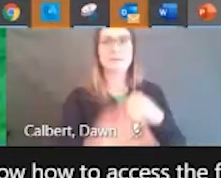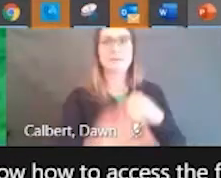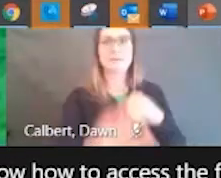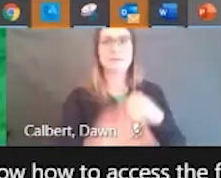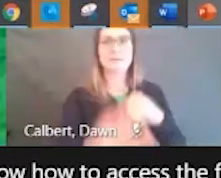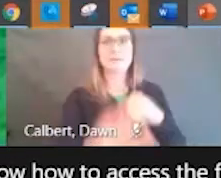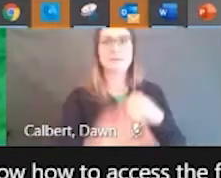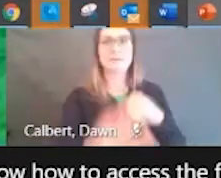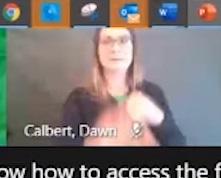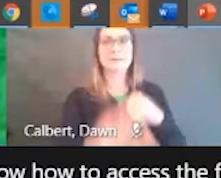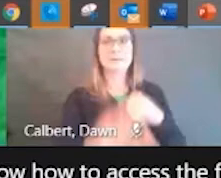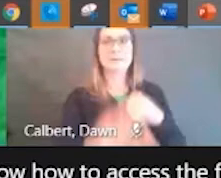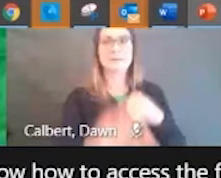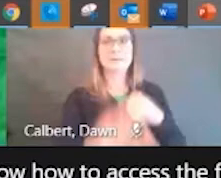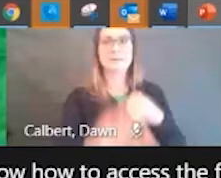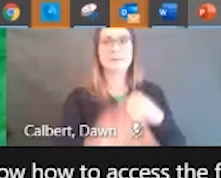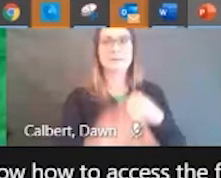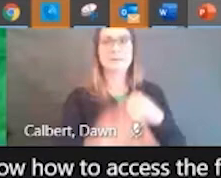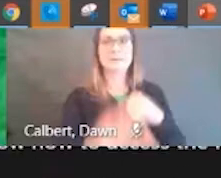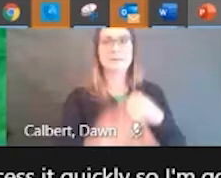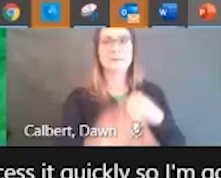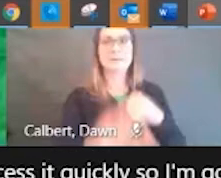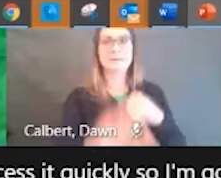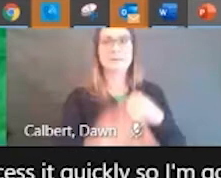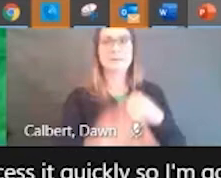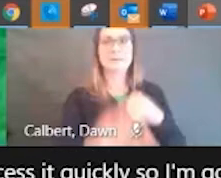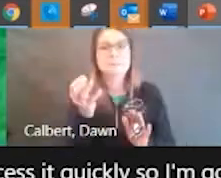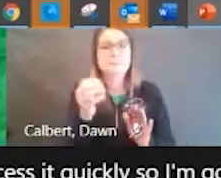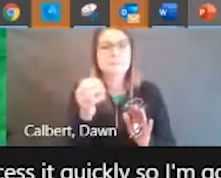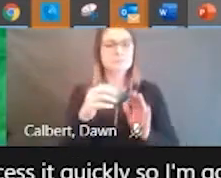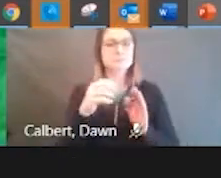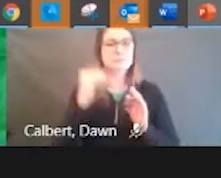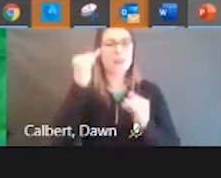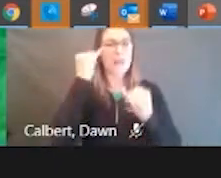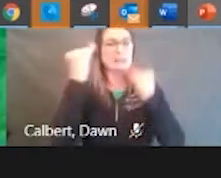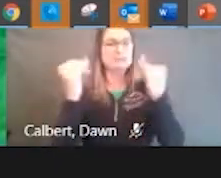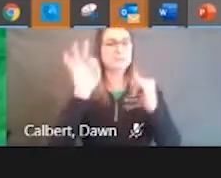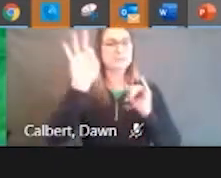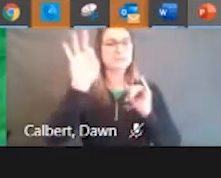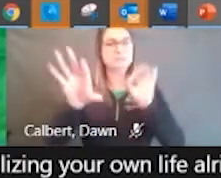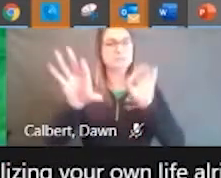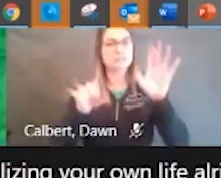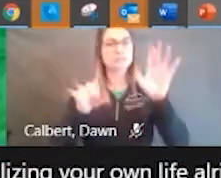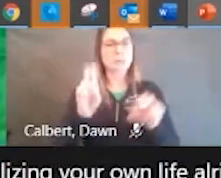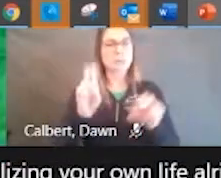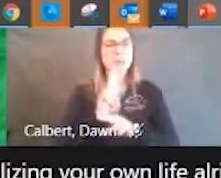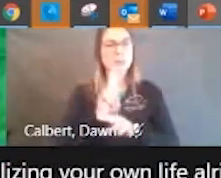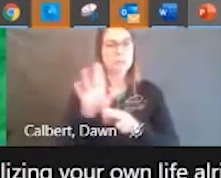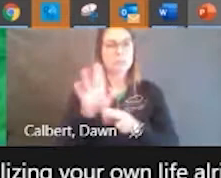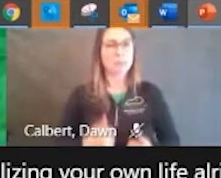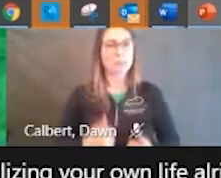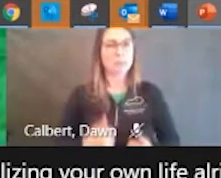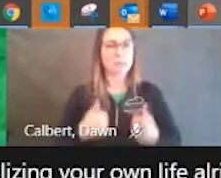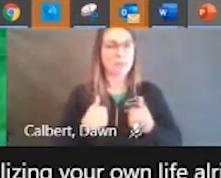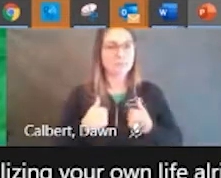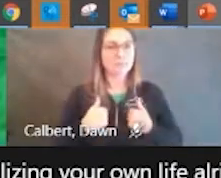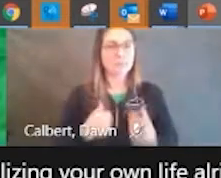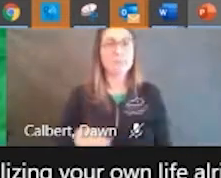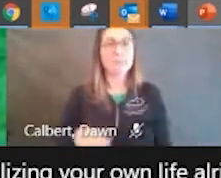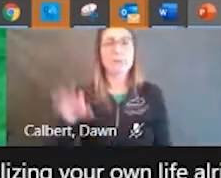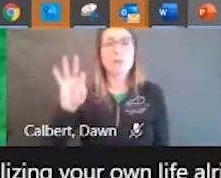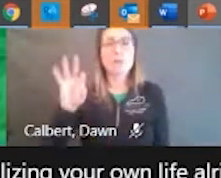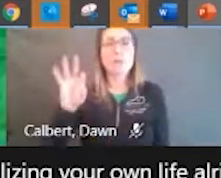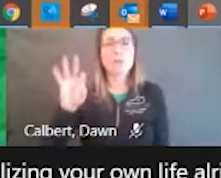kind of sources of resilience that you may utilize in your own life. All right, so flipping the switch is one.